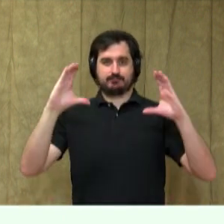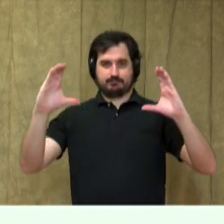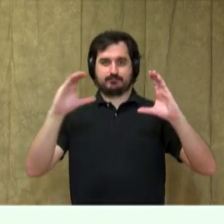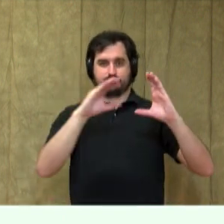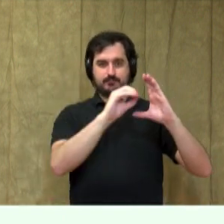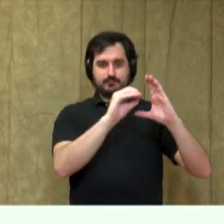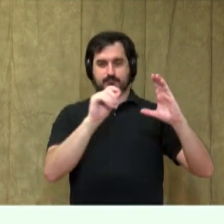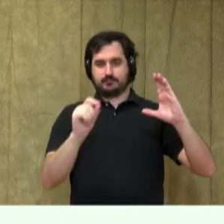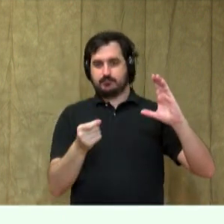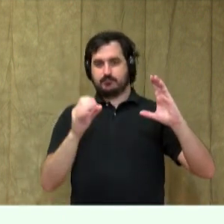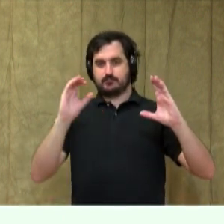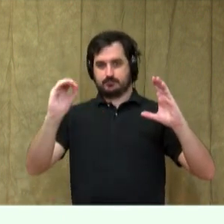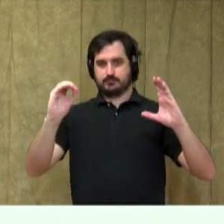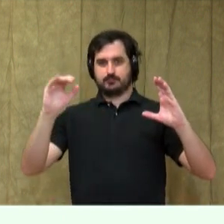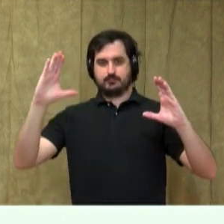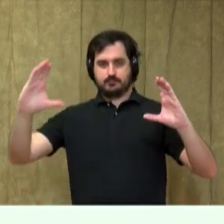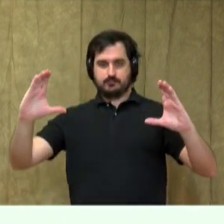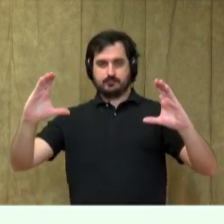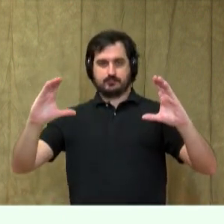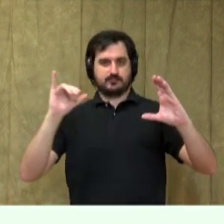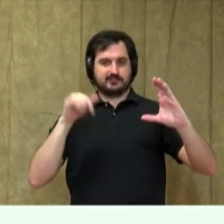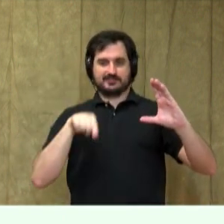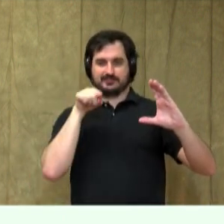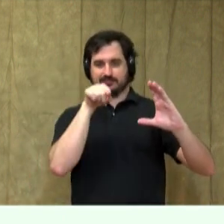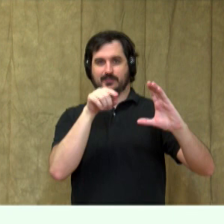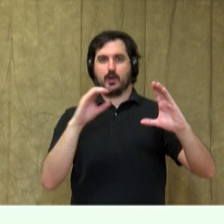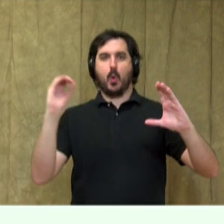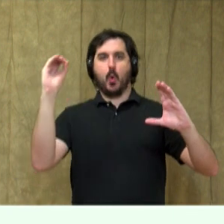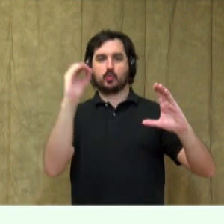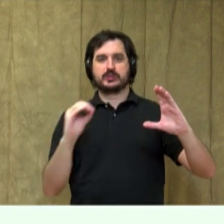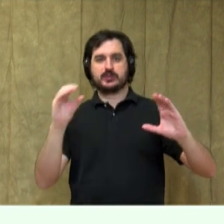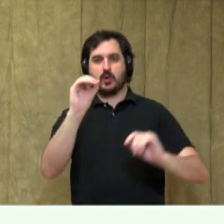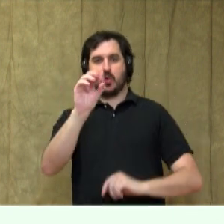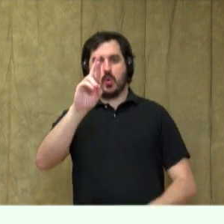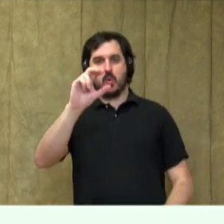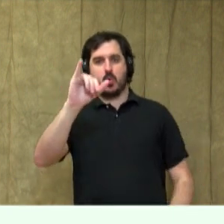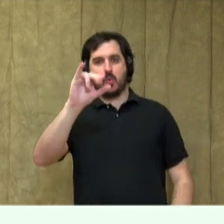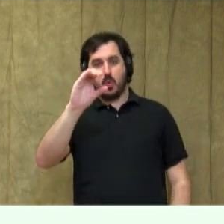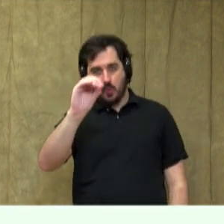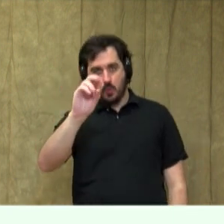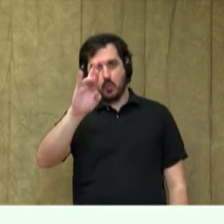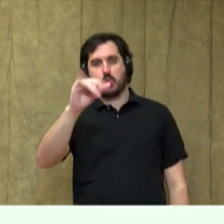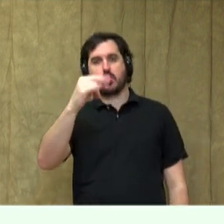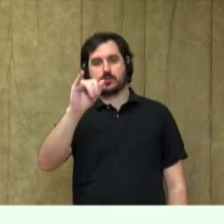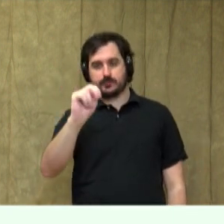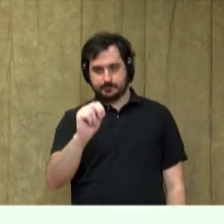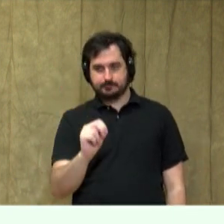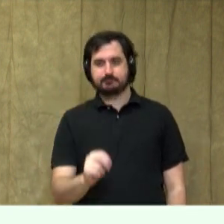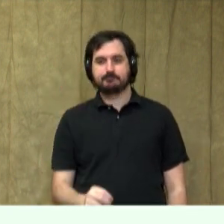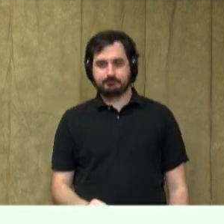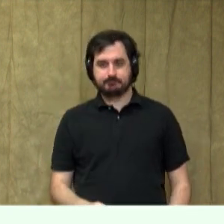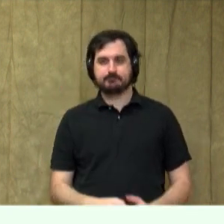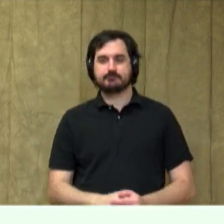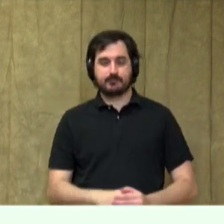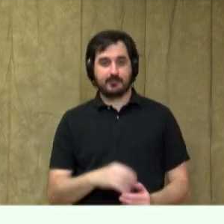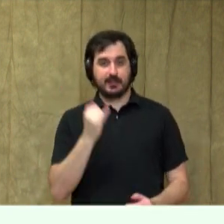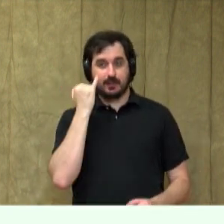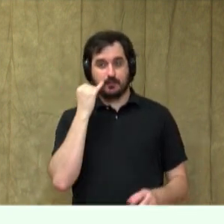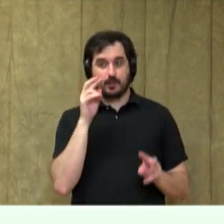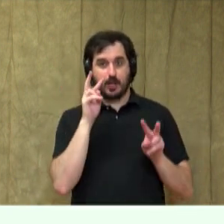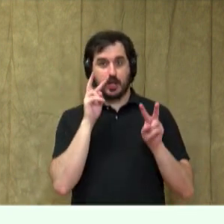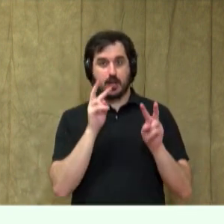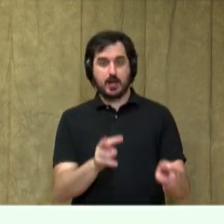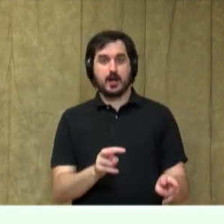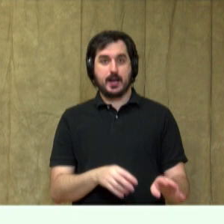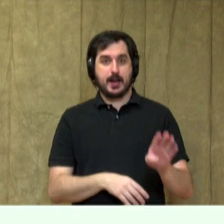That's the origin. That's where we originally start. So if we're looking at B, and we always start at the origin, we're